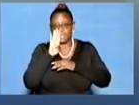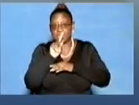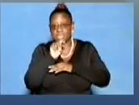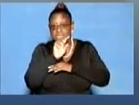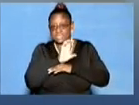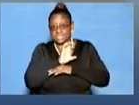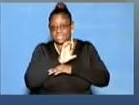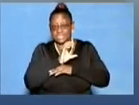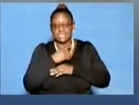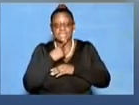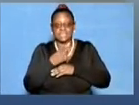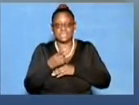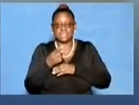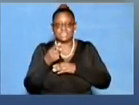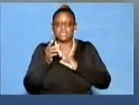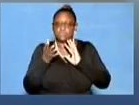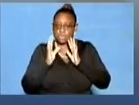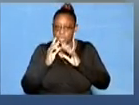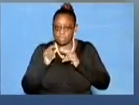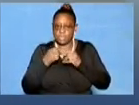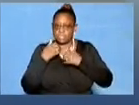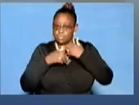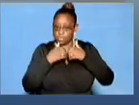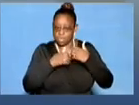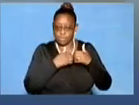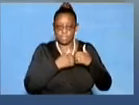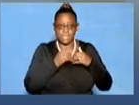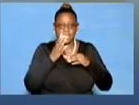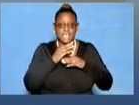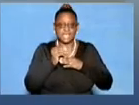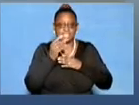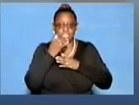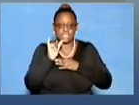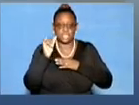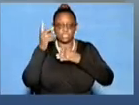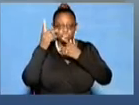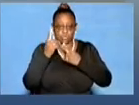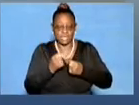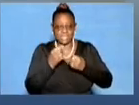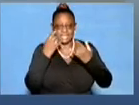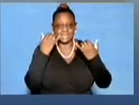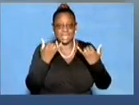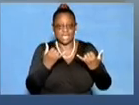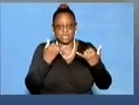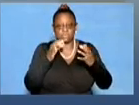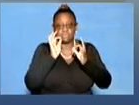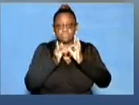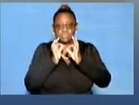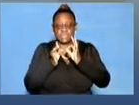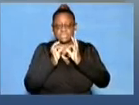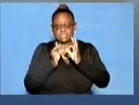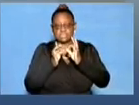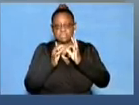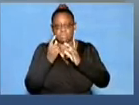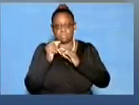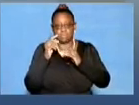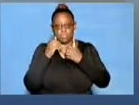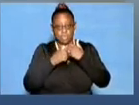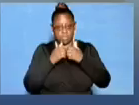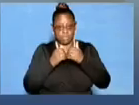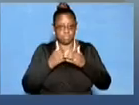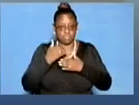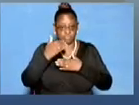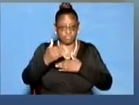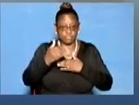date, it has addressed the outages and the company is taking the appropriate measures to avert these issues going forward. Now,